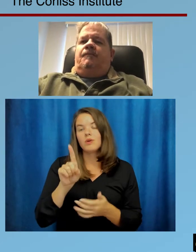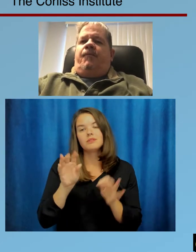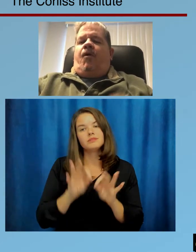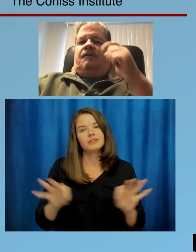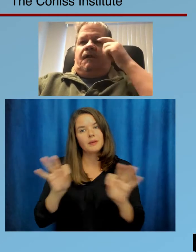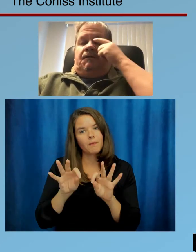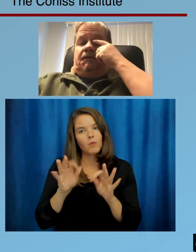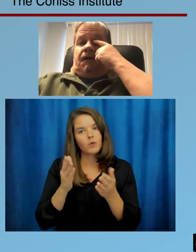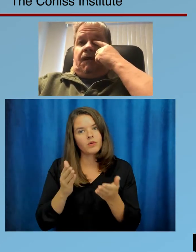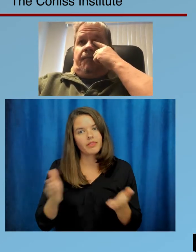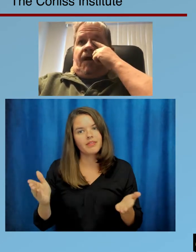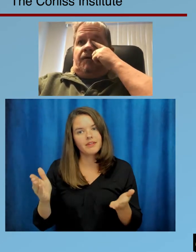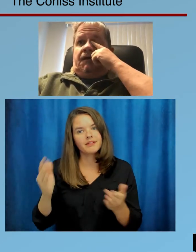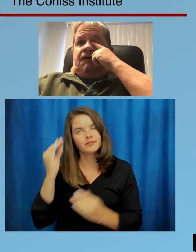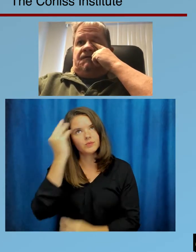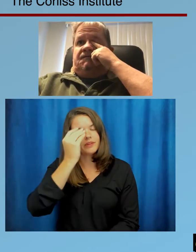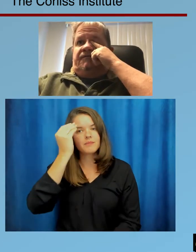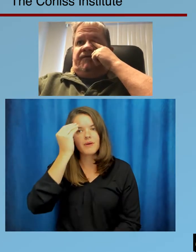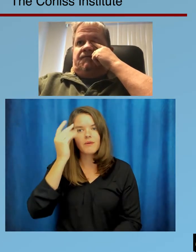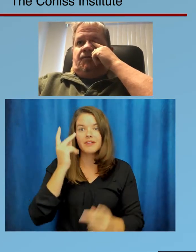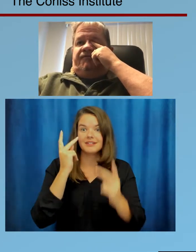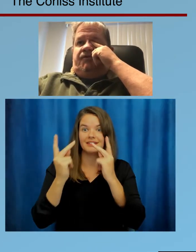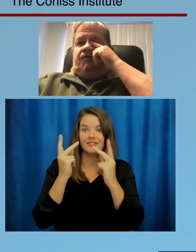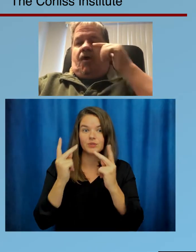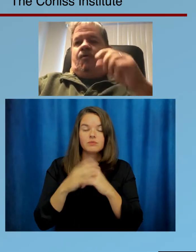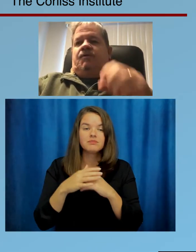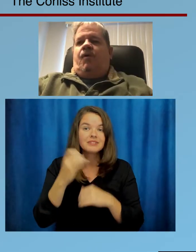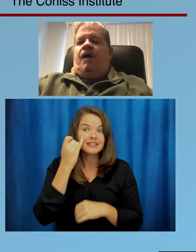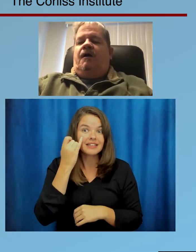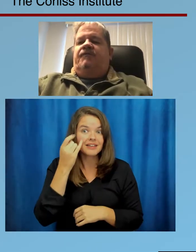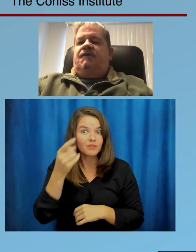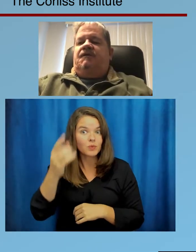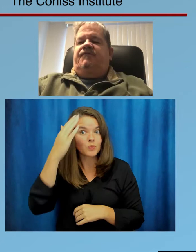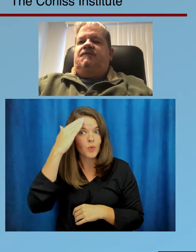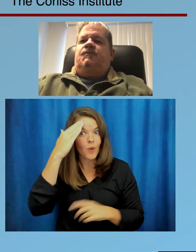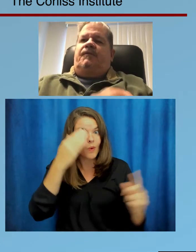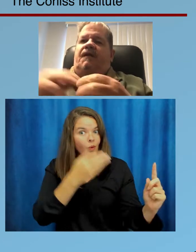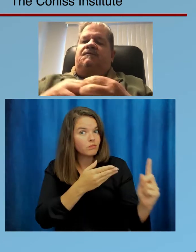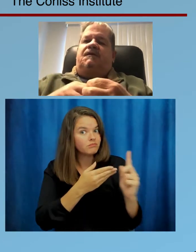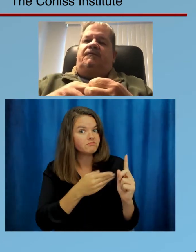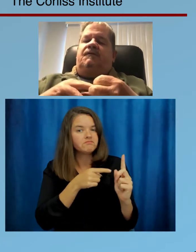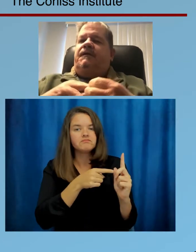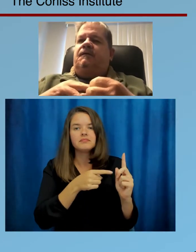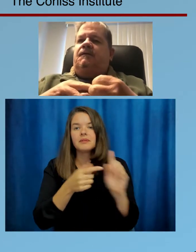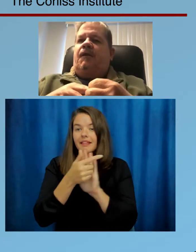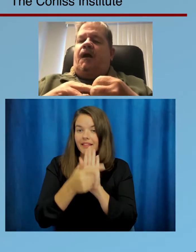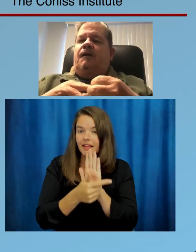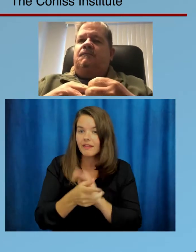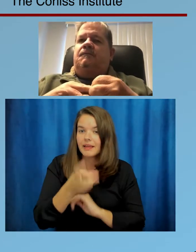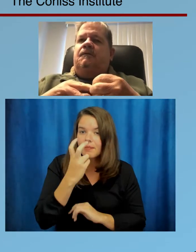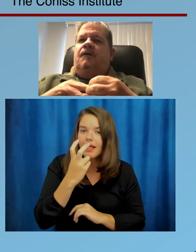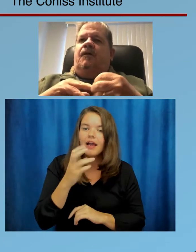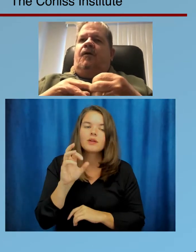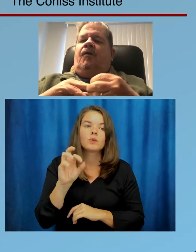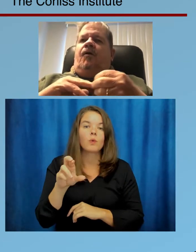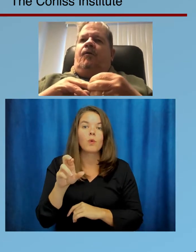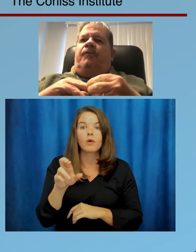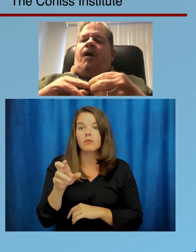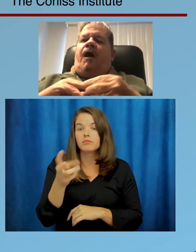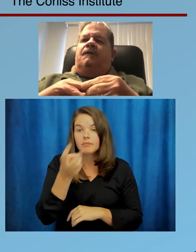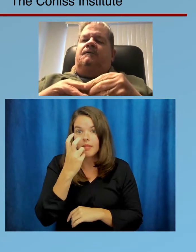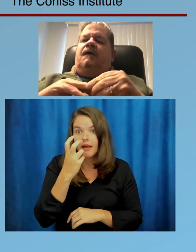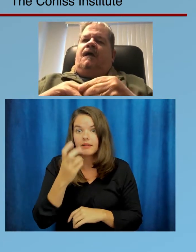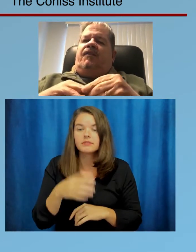One of the important things to think about is the visual. If you know you have an individual that's either legally blind